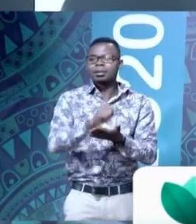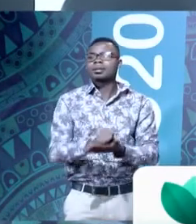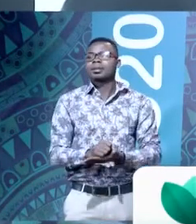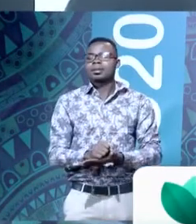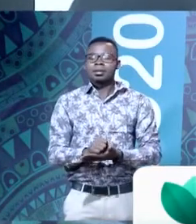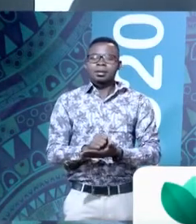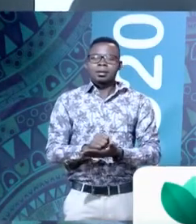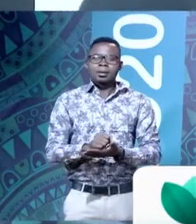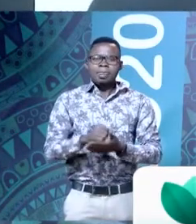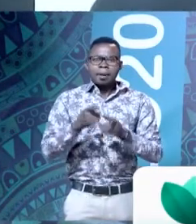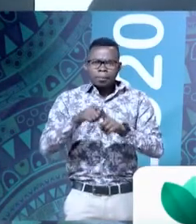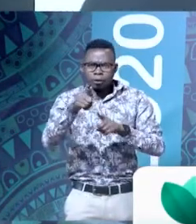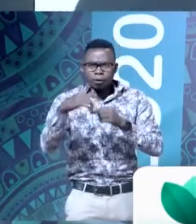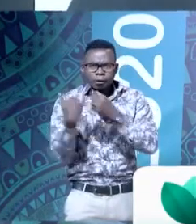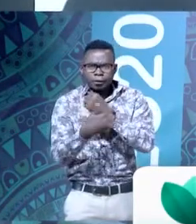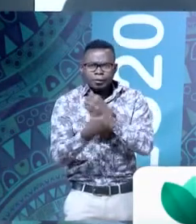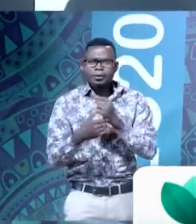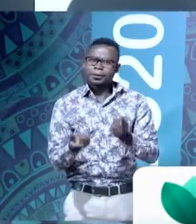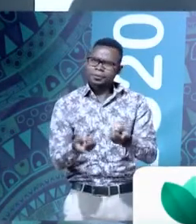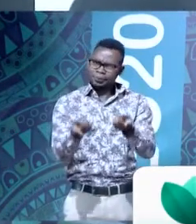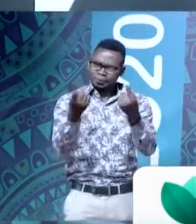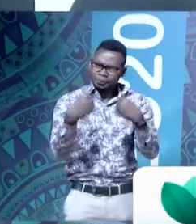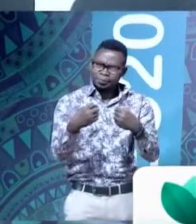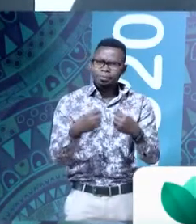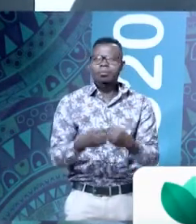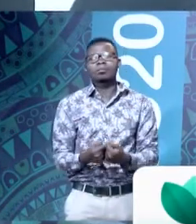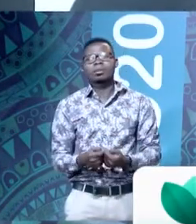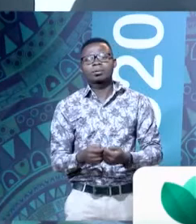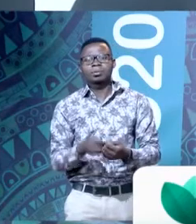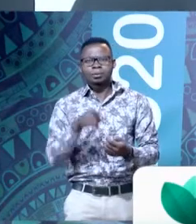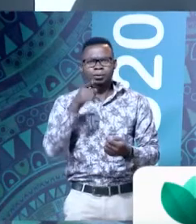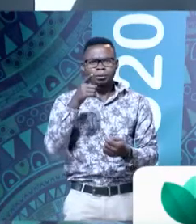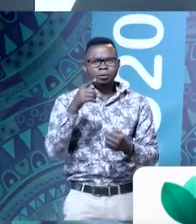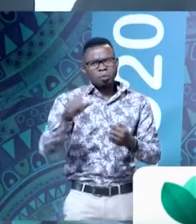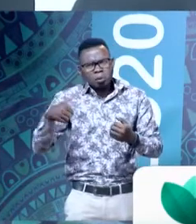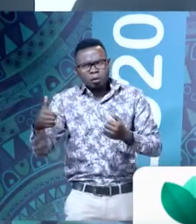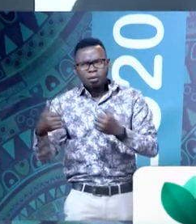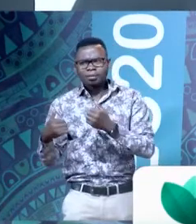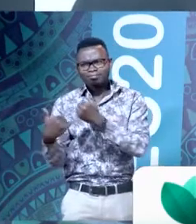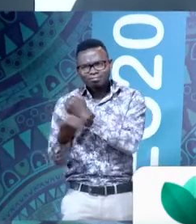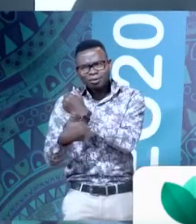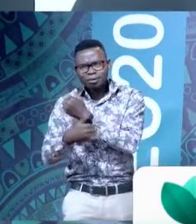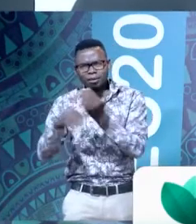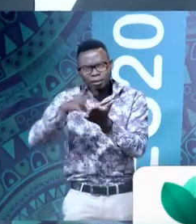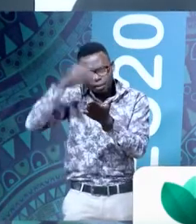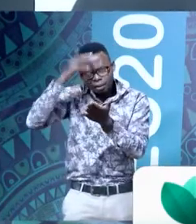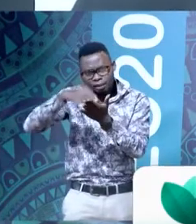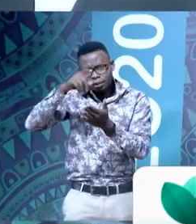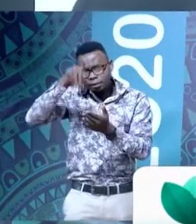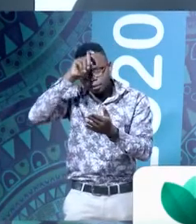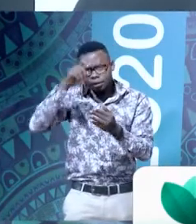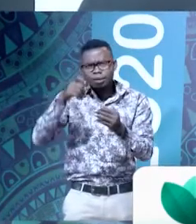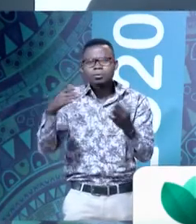of advancement. Speak to us as in what other African countries can also learn from Egypt.